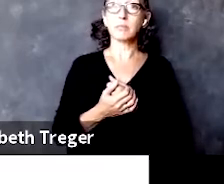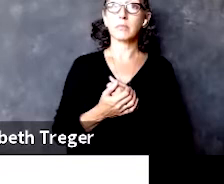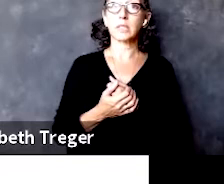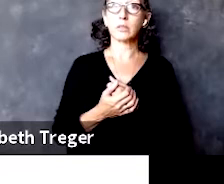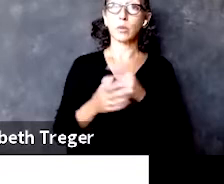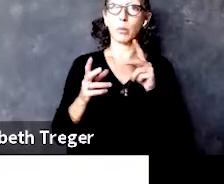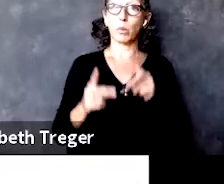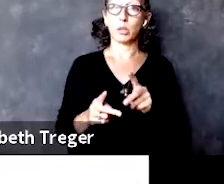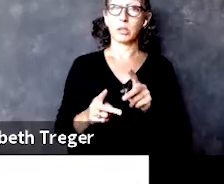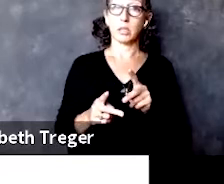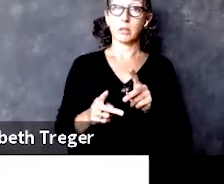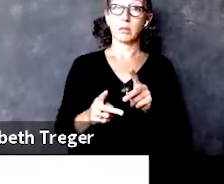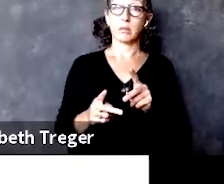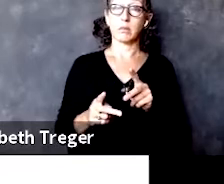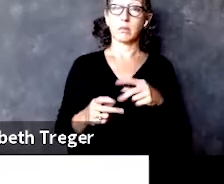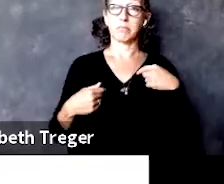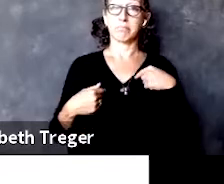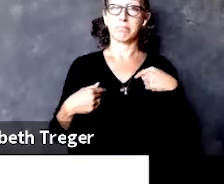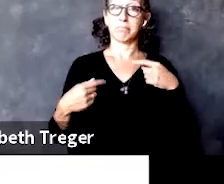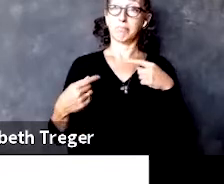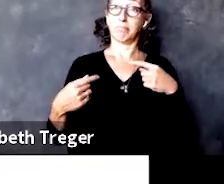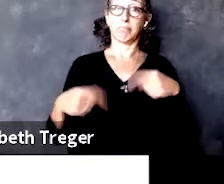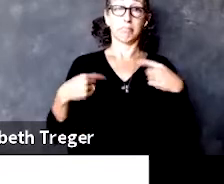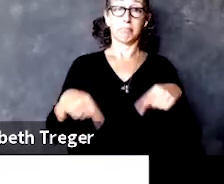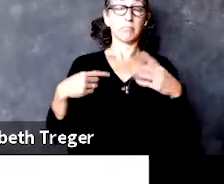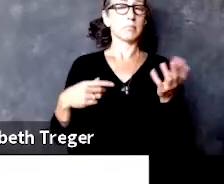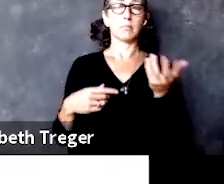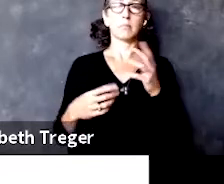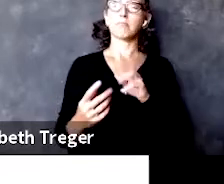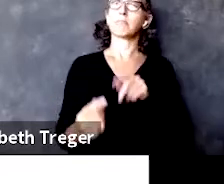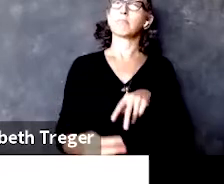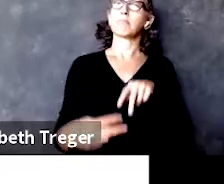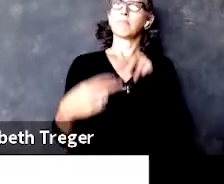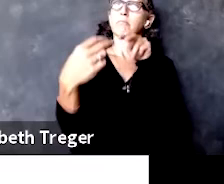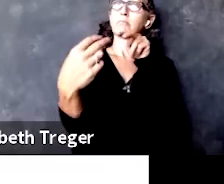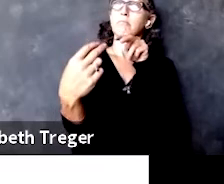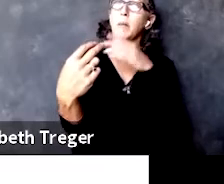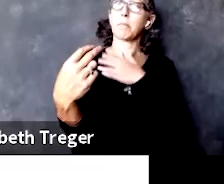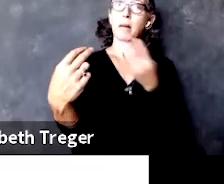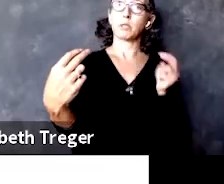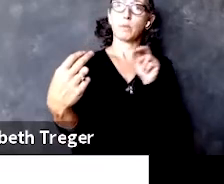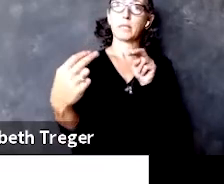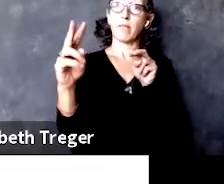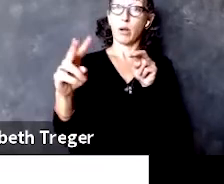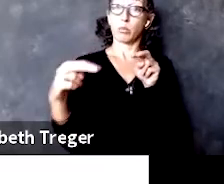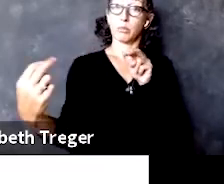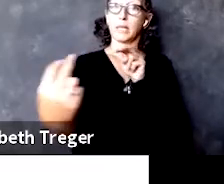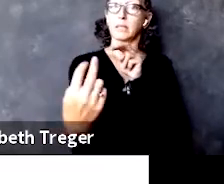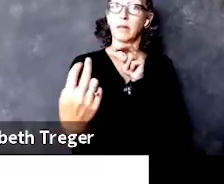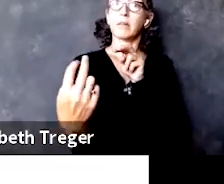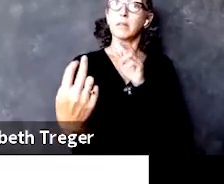interest. And I'm particularly interested in how do we talk to people who don't think about the arts every day, or